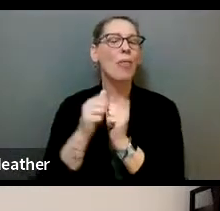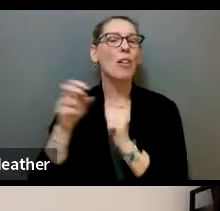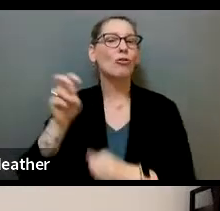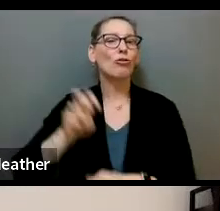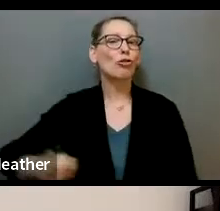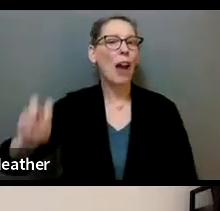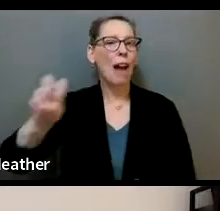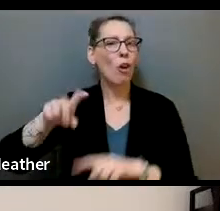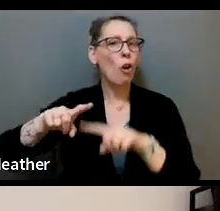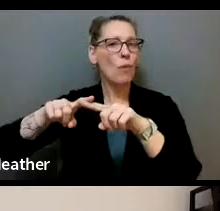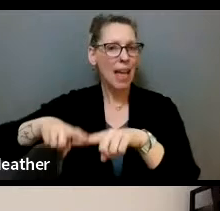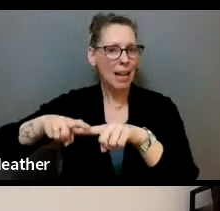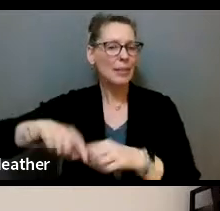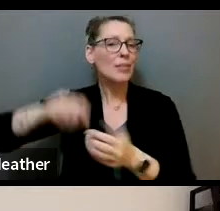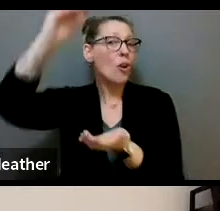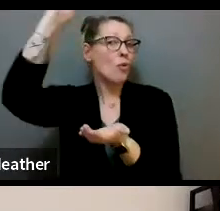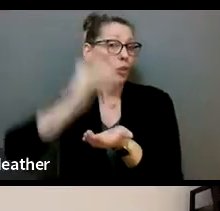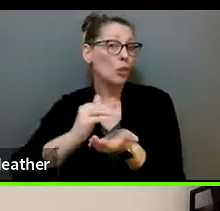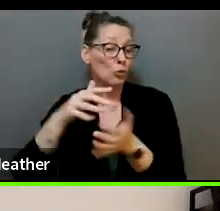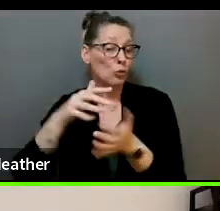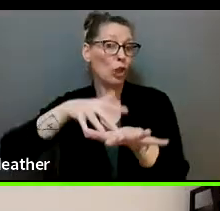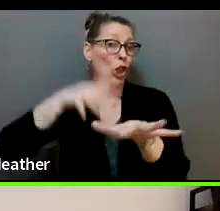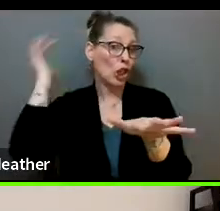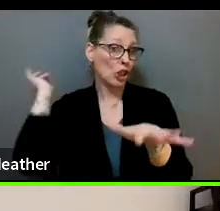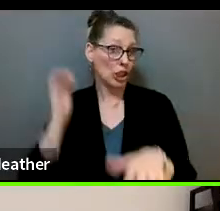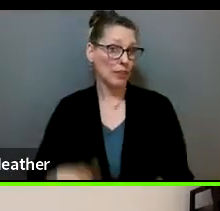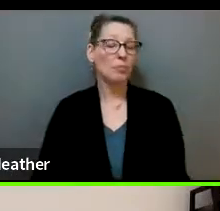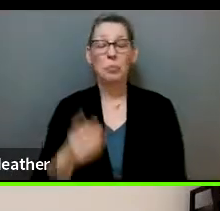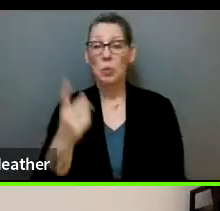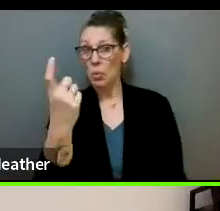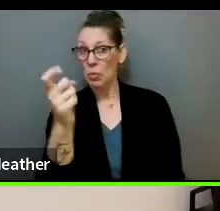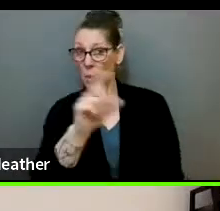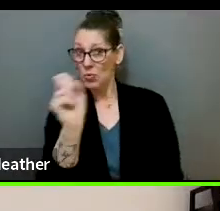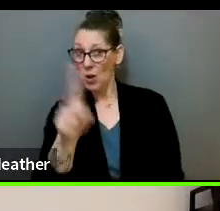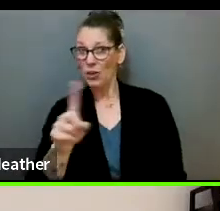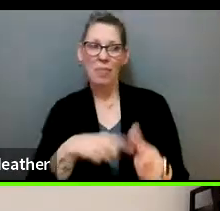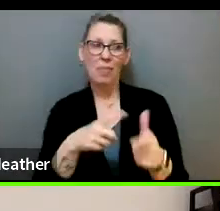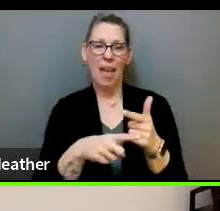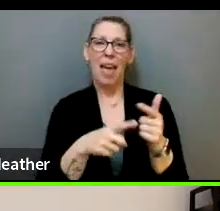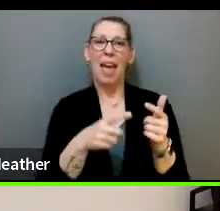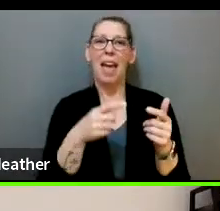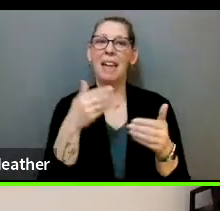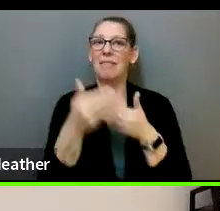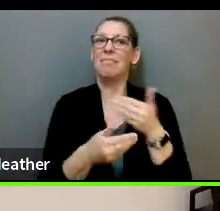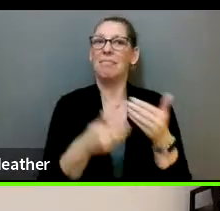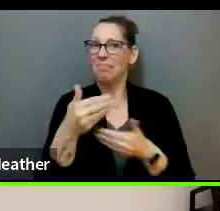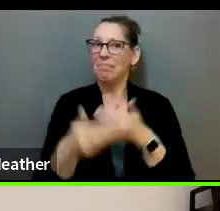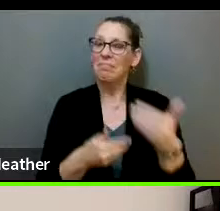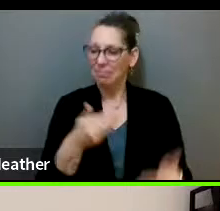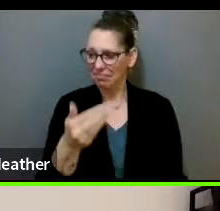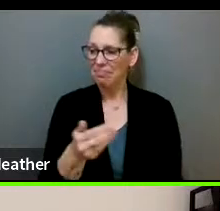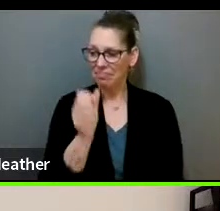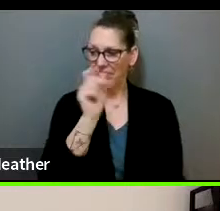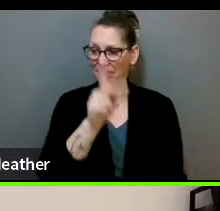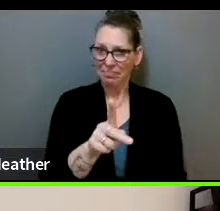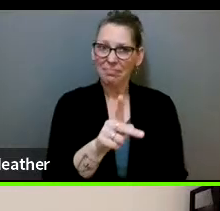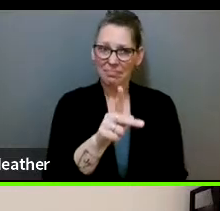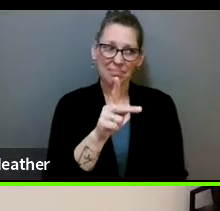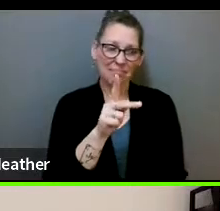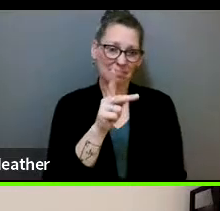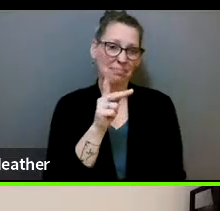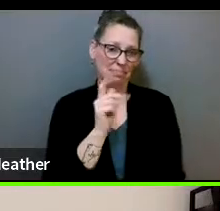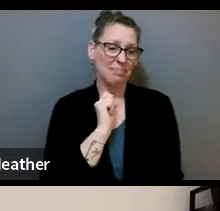and reducing congestion. Take one more question, and then we do need to jump to a couple more items. So Zach, one